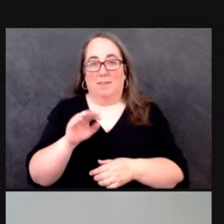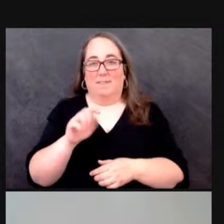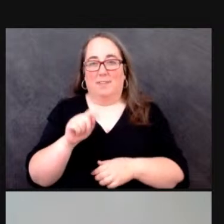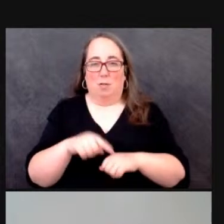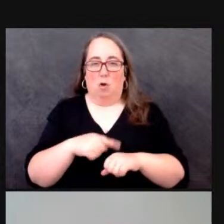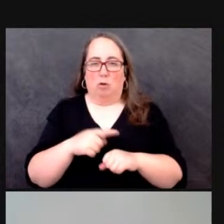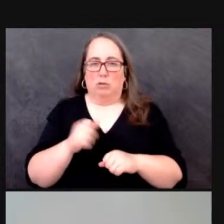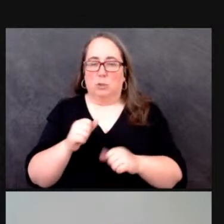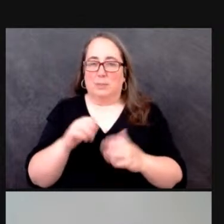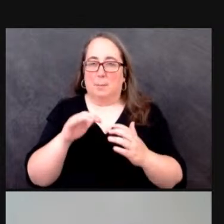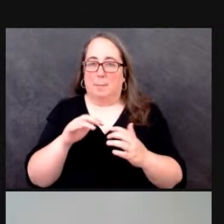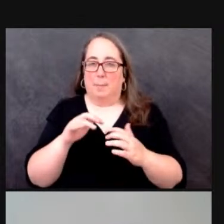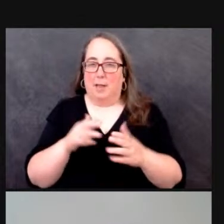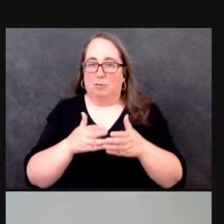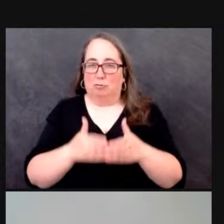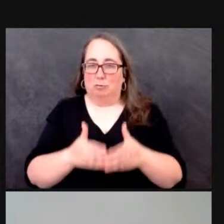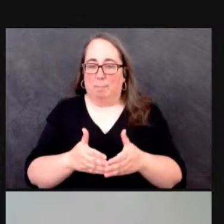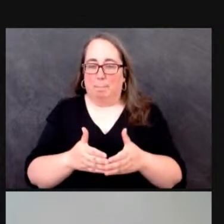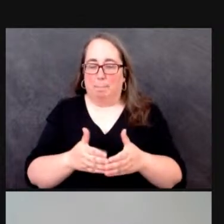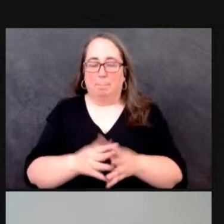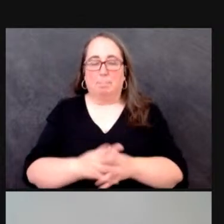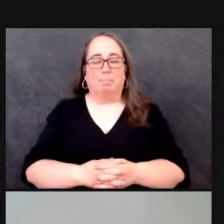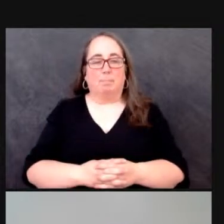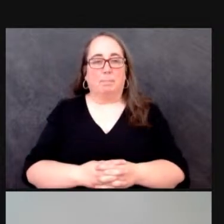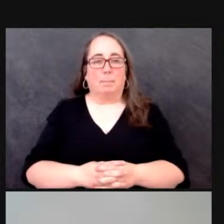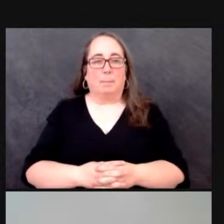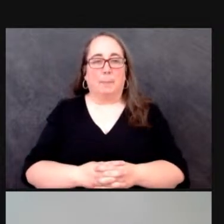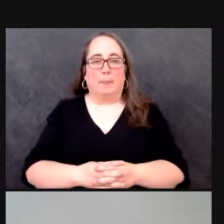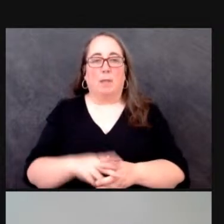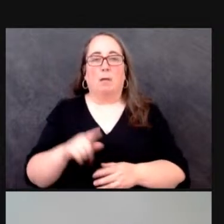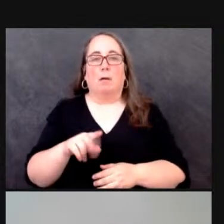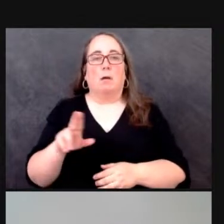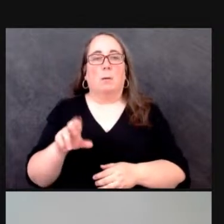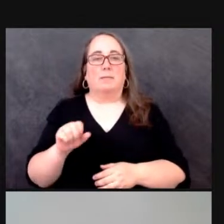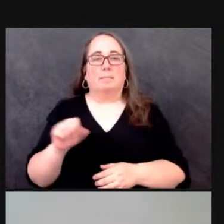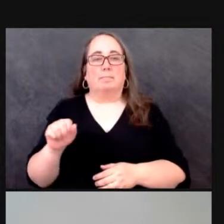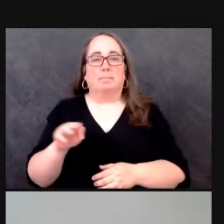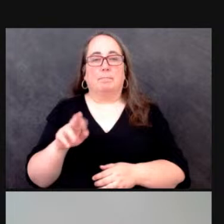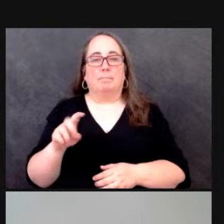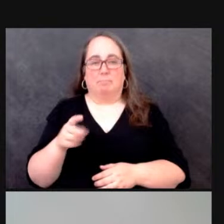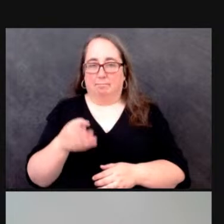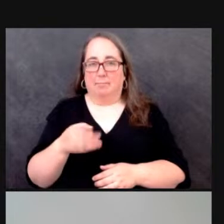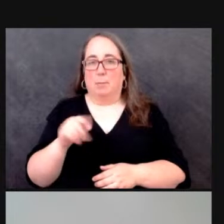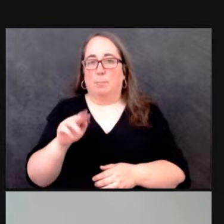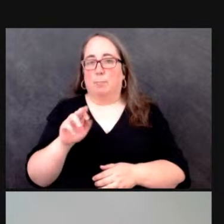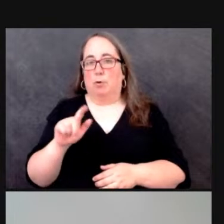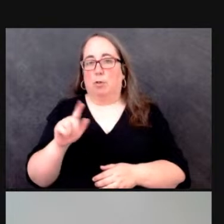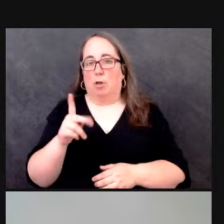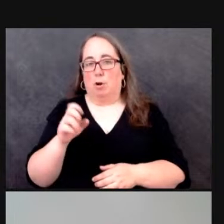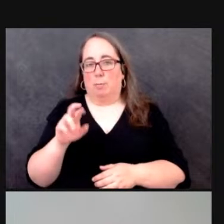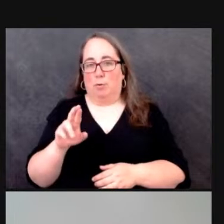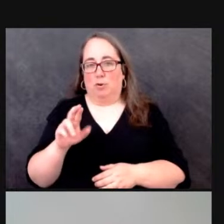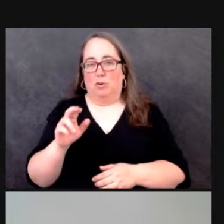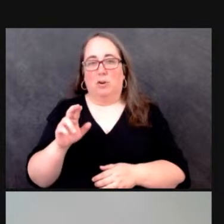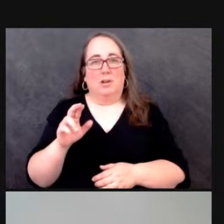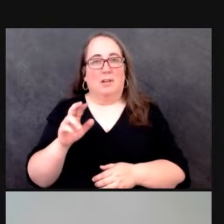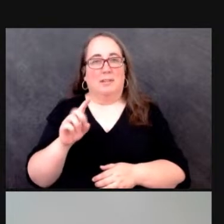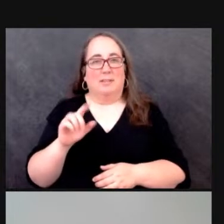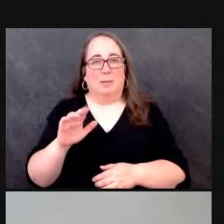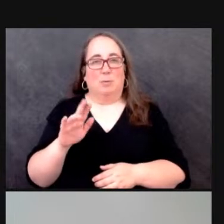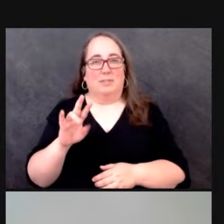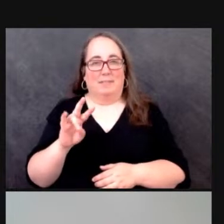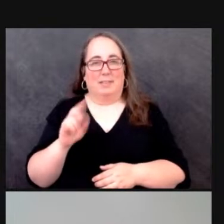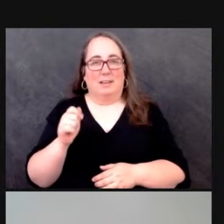battleship after all. Notably, this USS Maryland was at Pearl Harbor on December 7, 1941, and